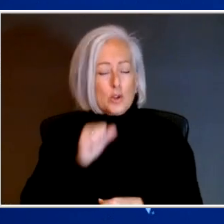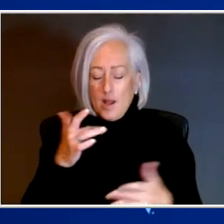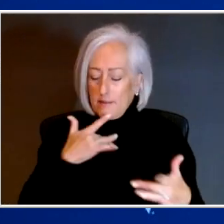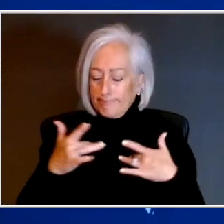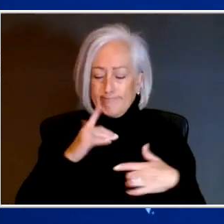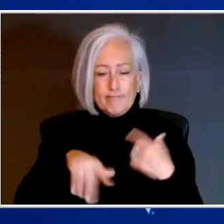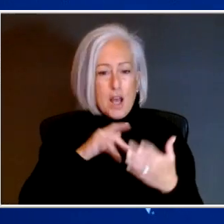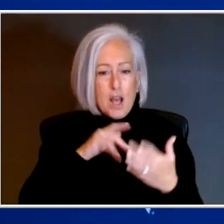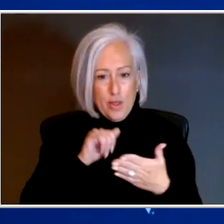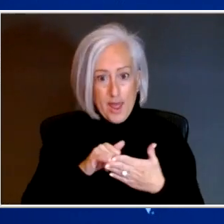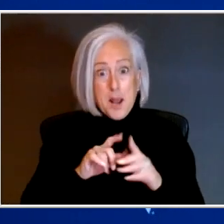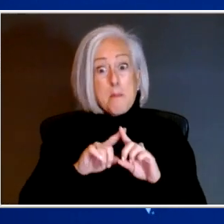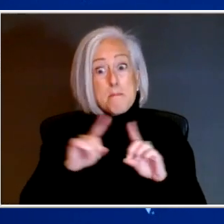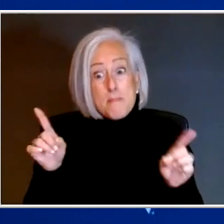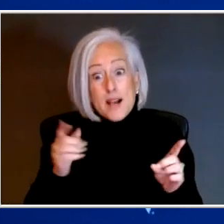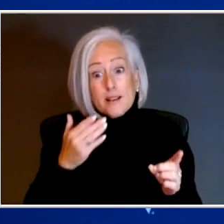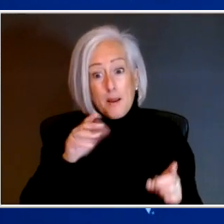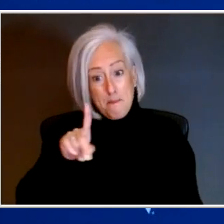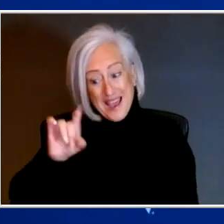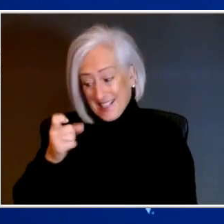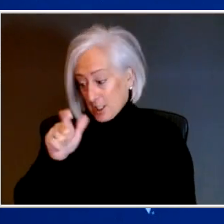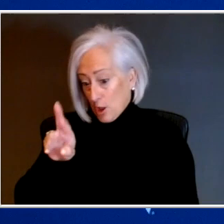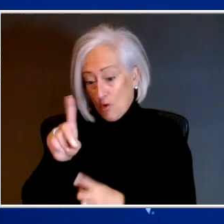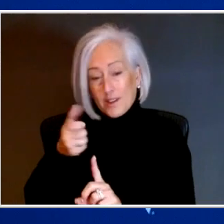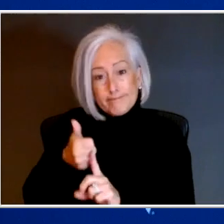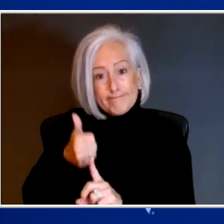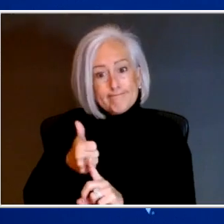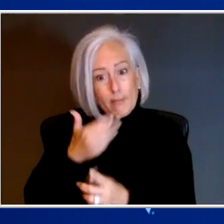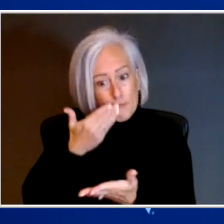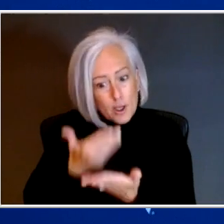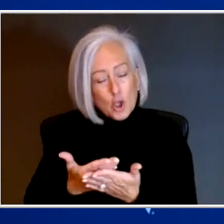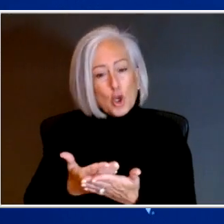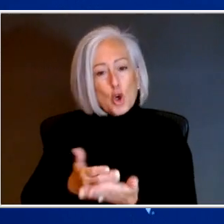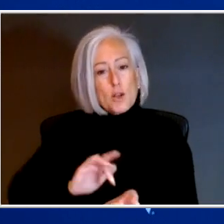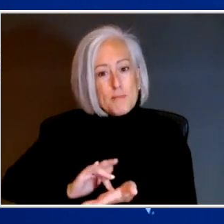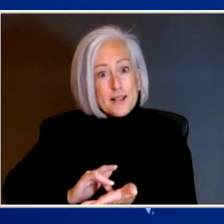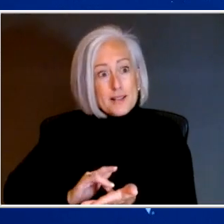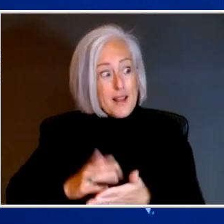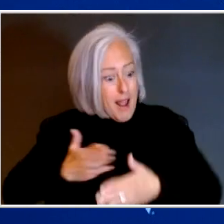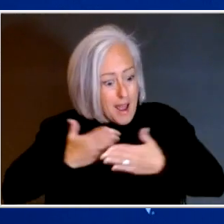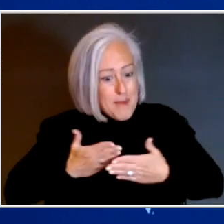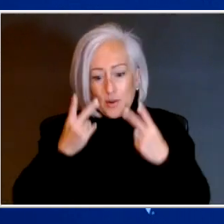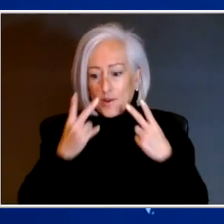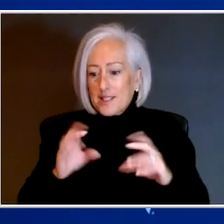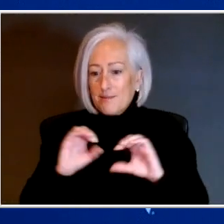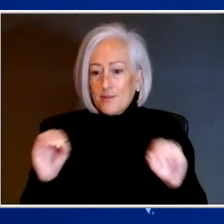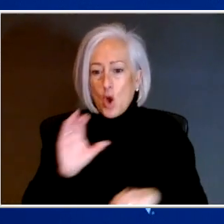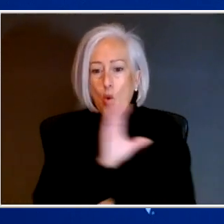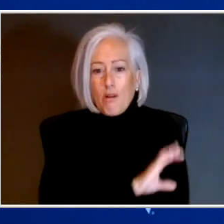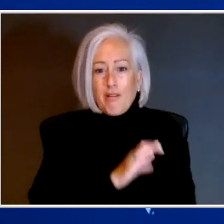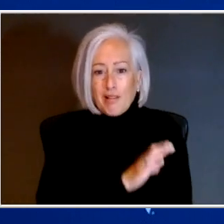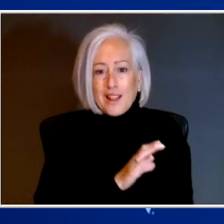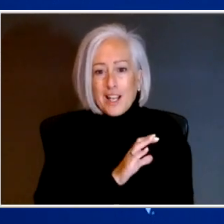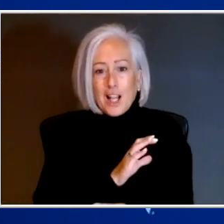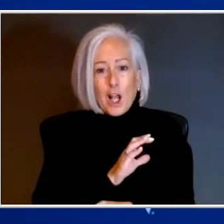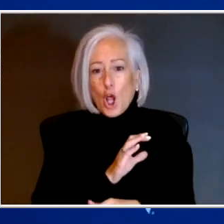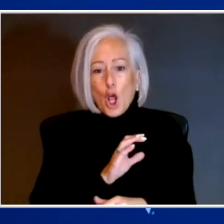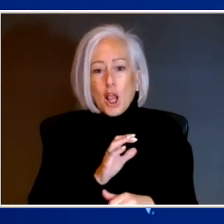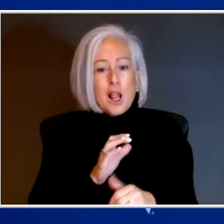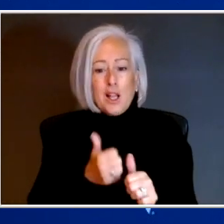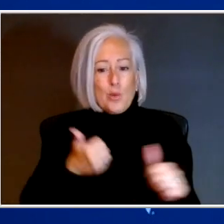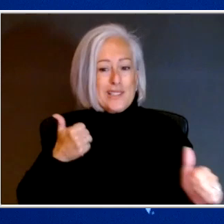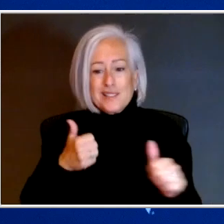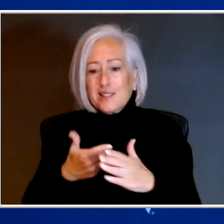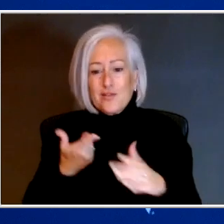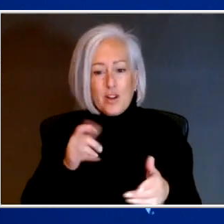it is a very good drug. I'm actually happy we haven't seen any clinical resistance yet at this point in time.